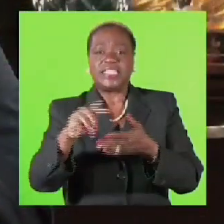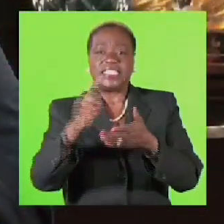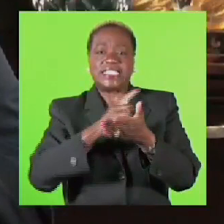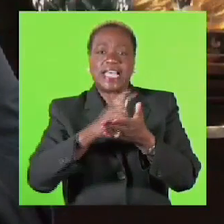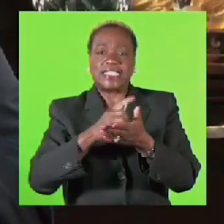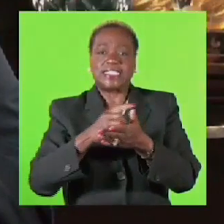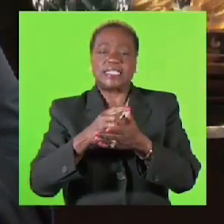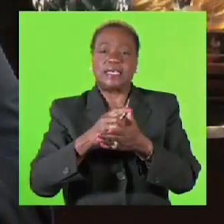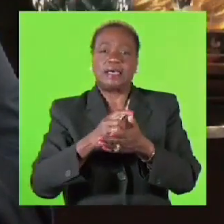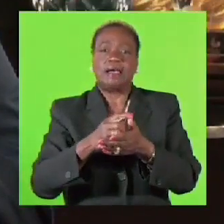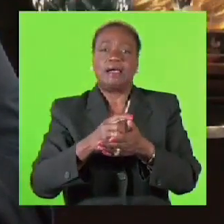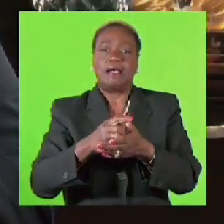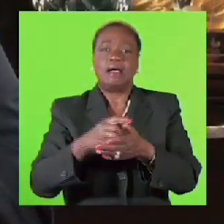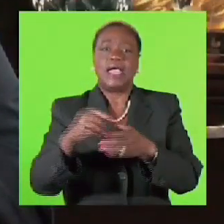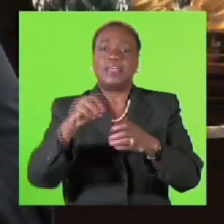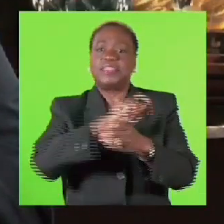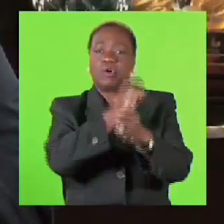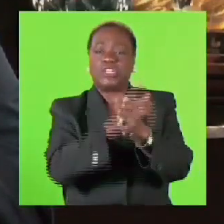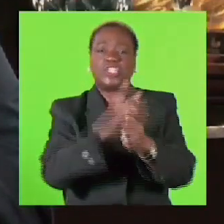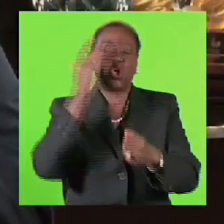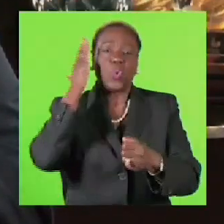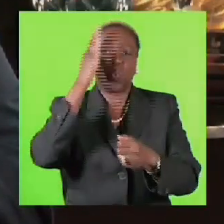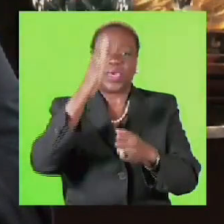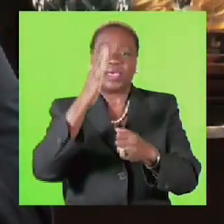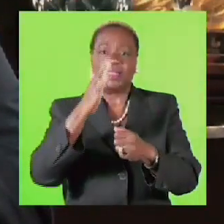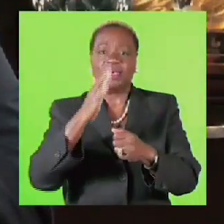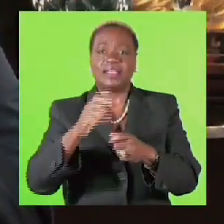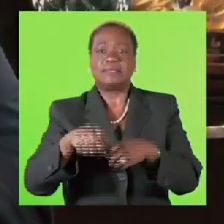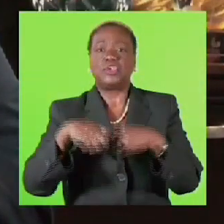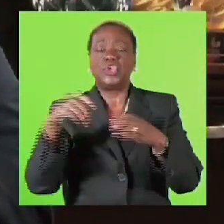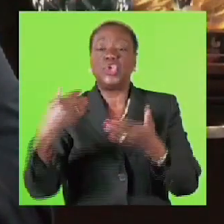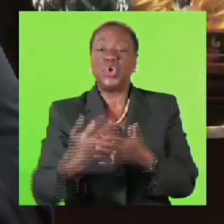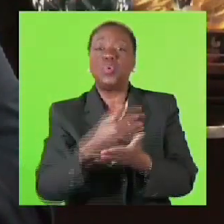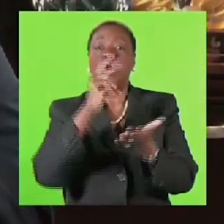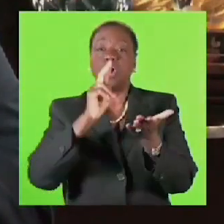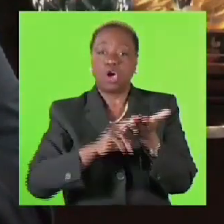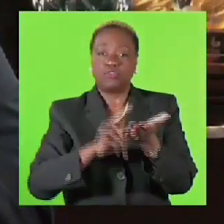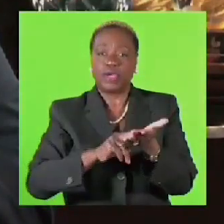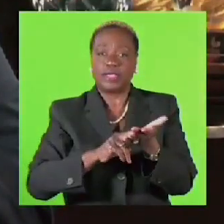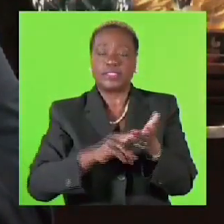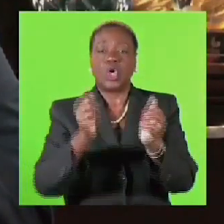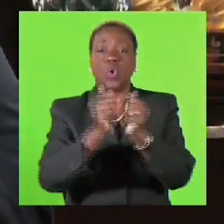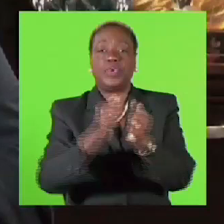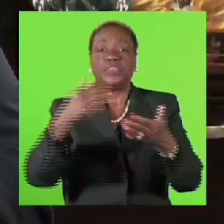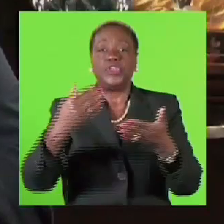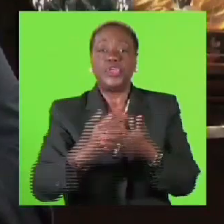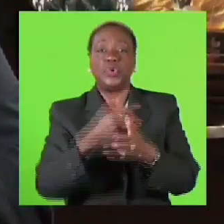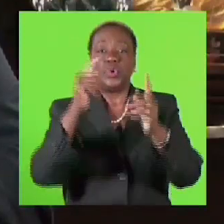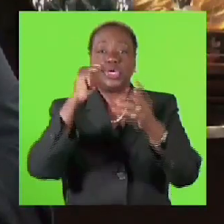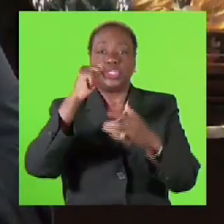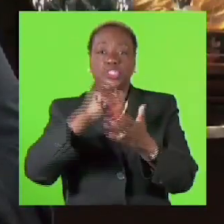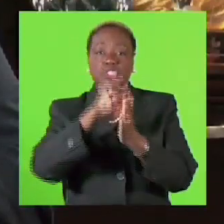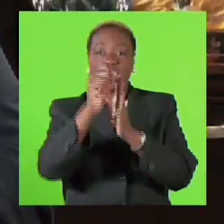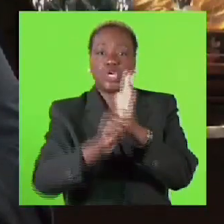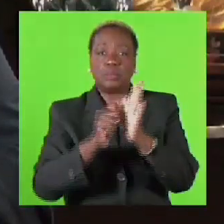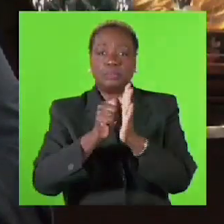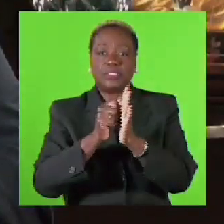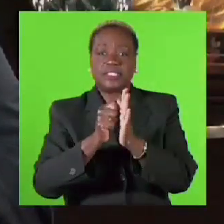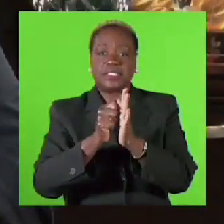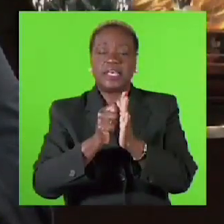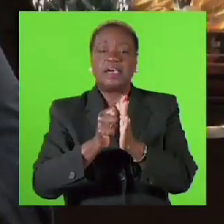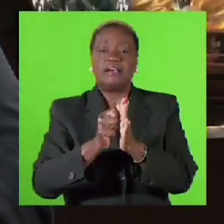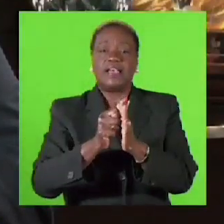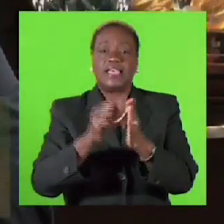Reconstruction Authority will issue new debris removal contracts with new terms of references